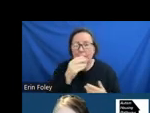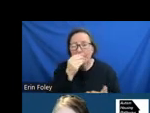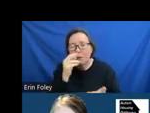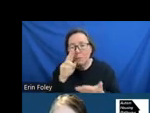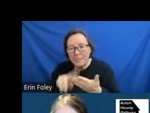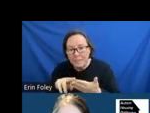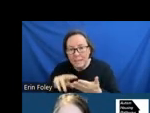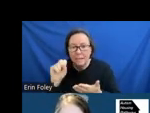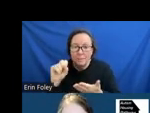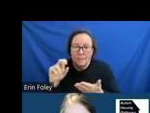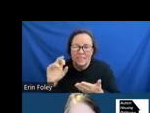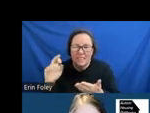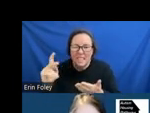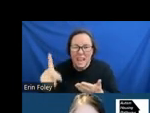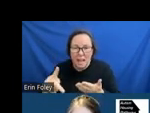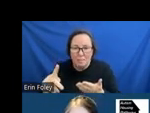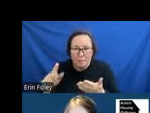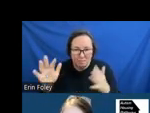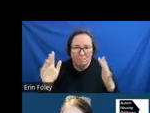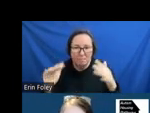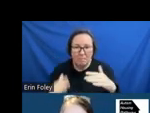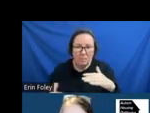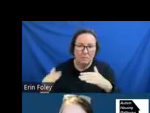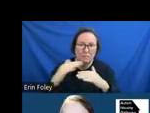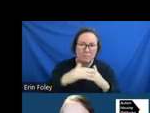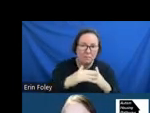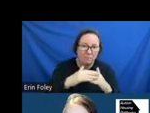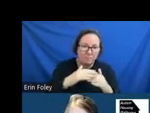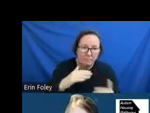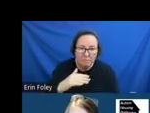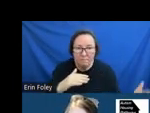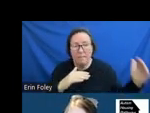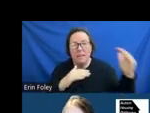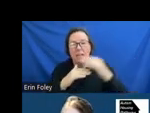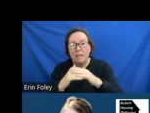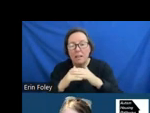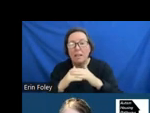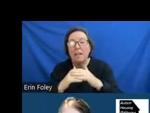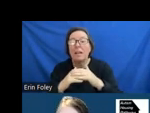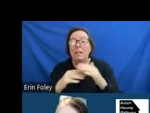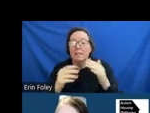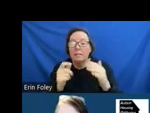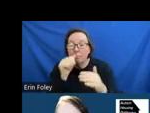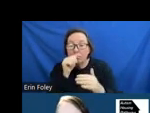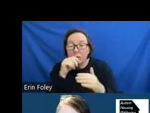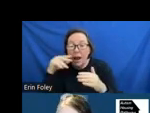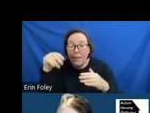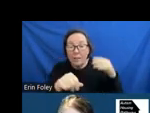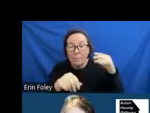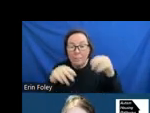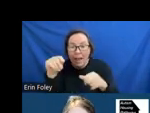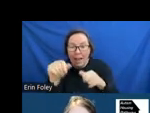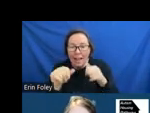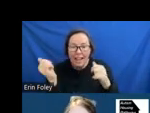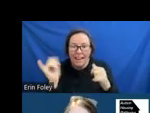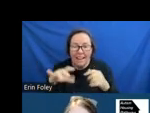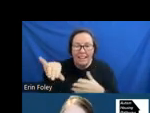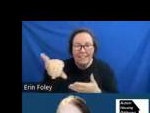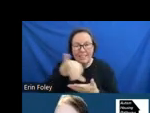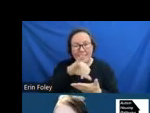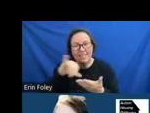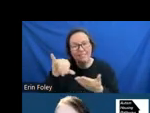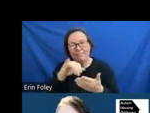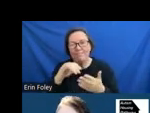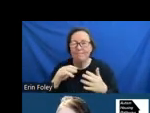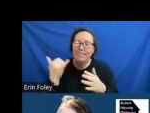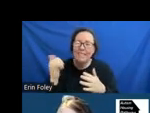on our supported housing hamburger are private pay services, and they are our condiments. And obviously we